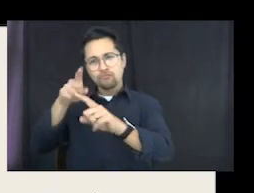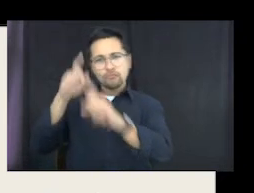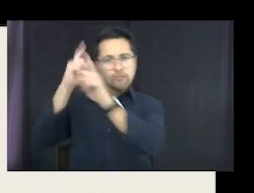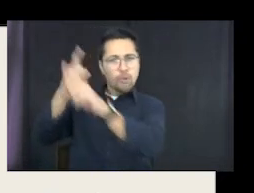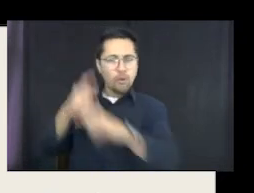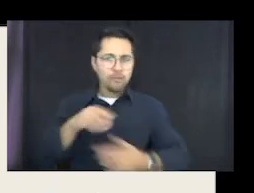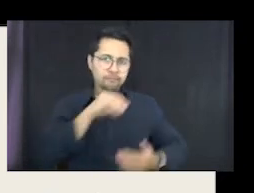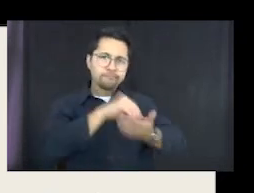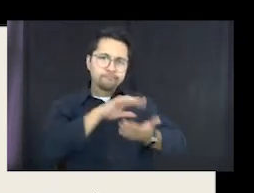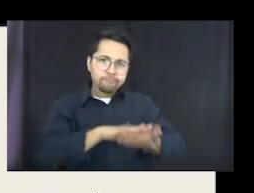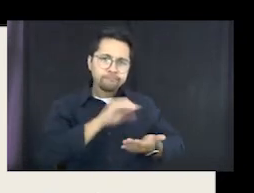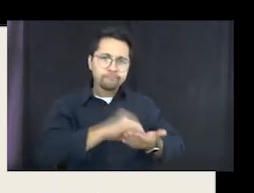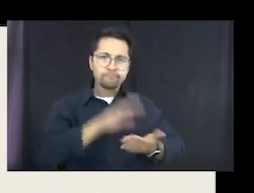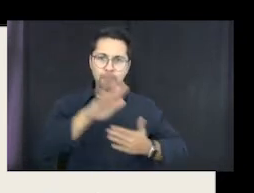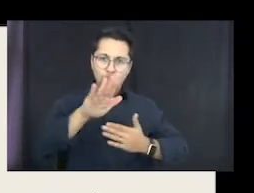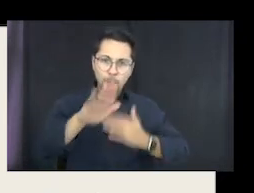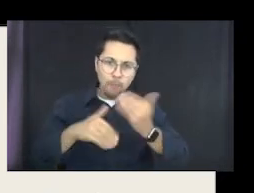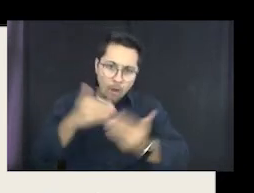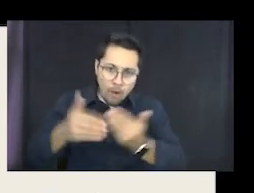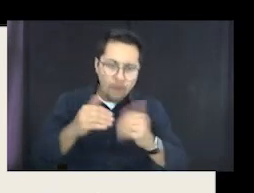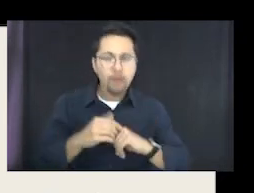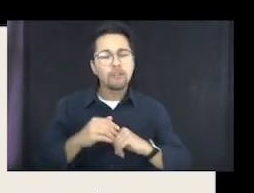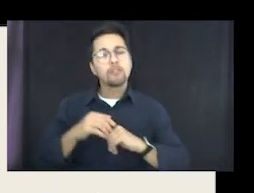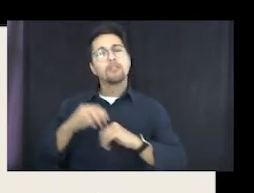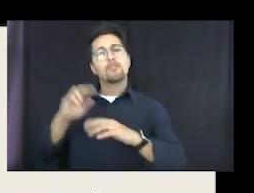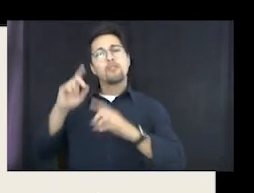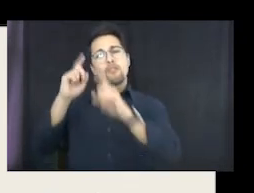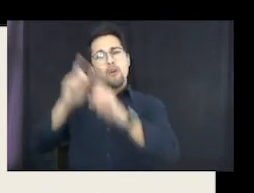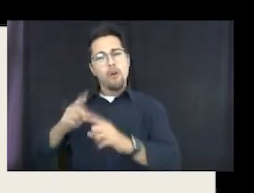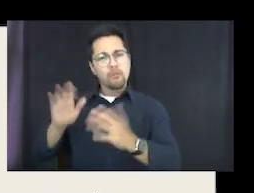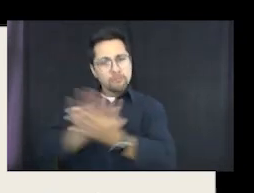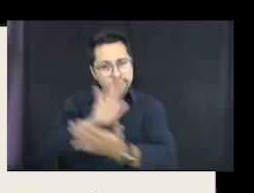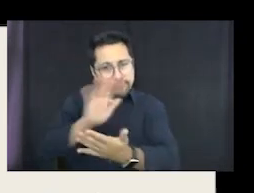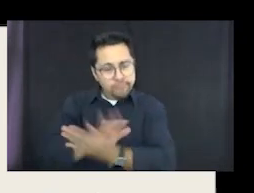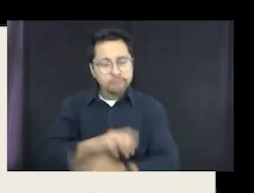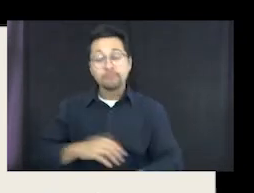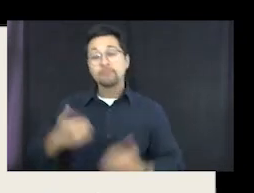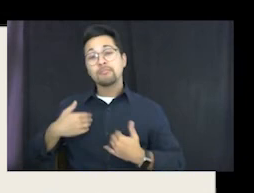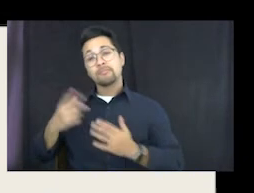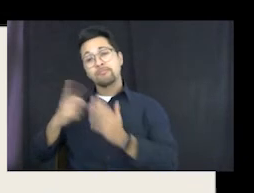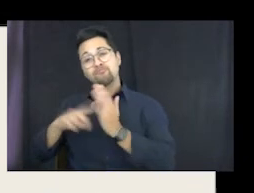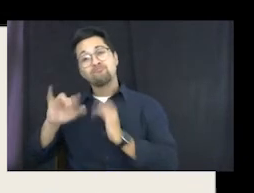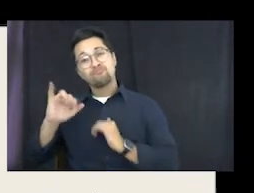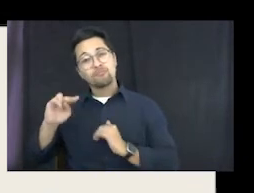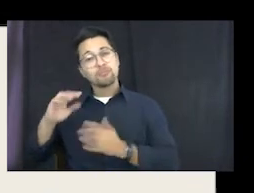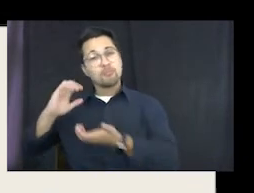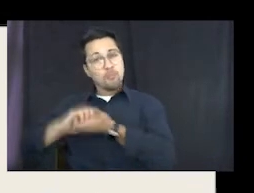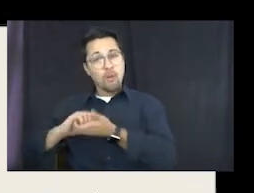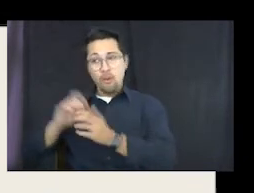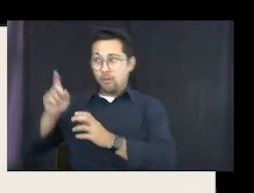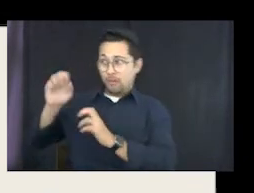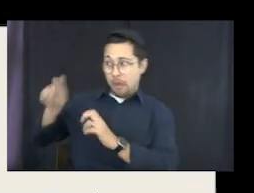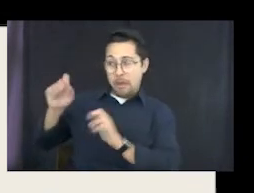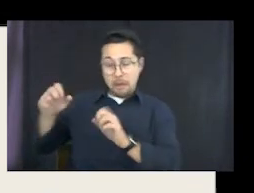progress, use a goal sheet with progress monitoring, have a check-in partner that you can use to go over your goals and talk about your